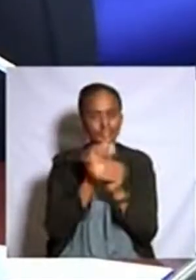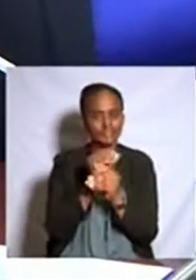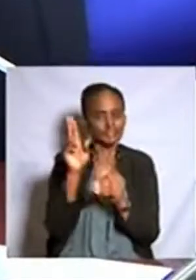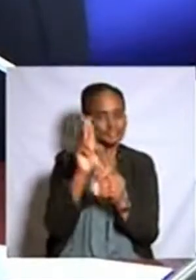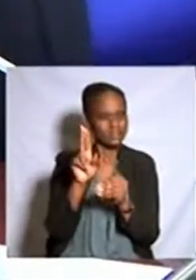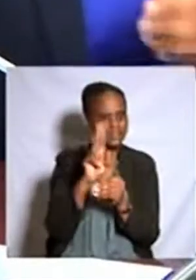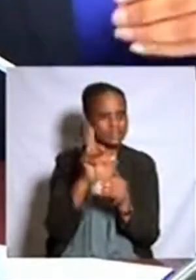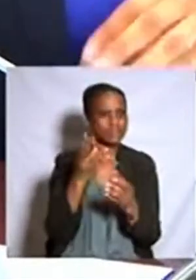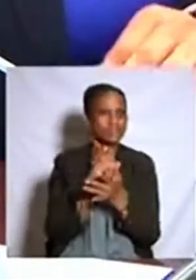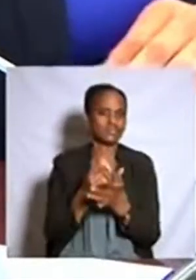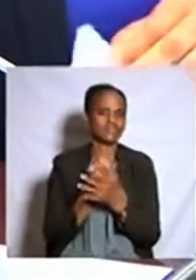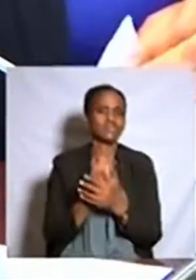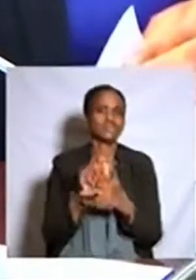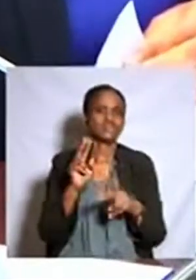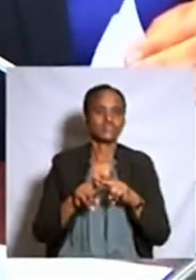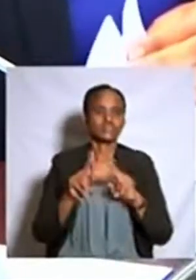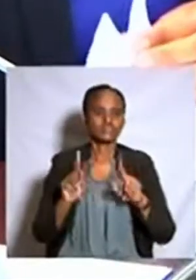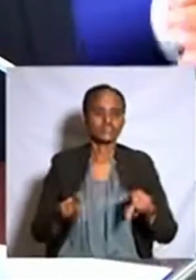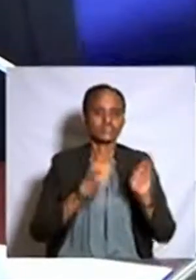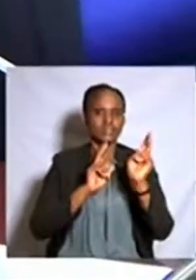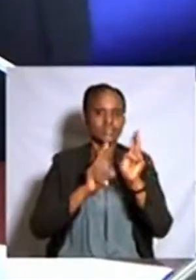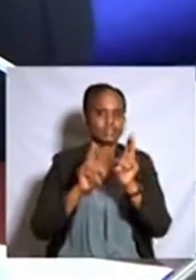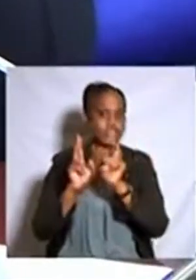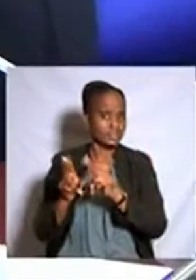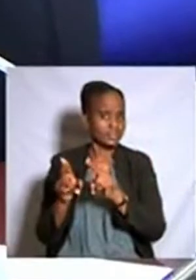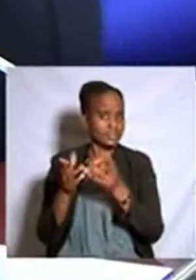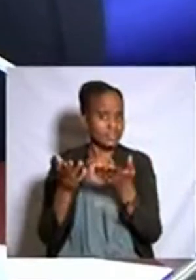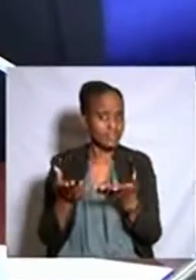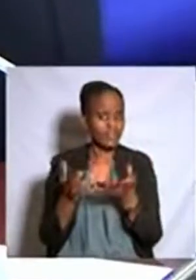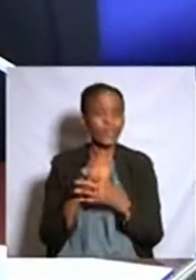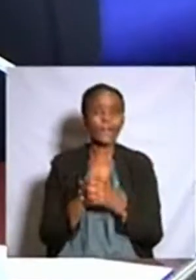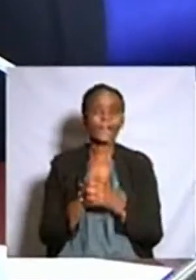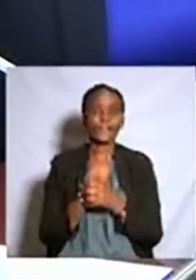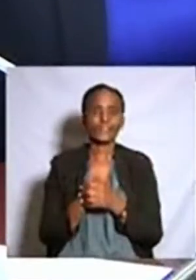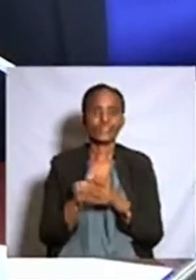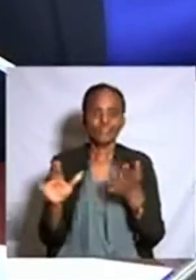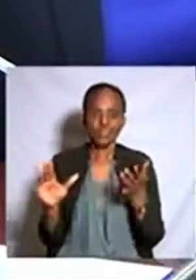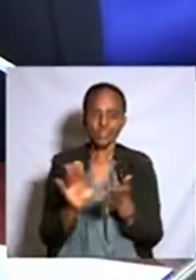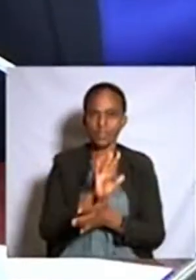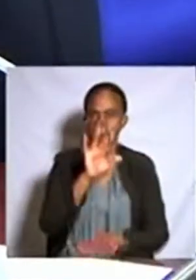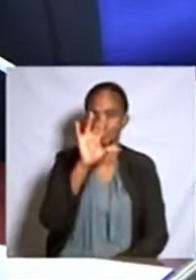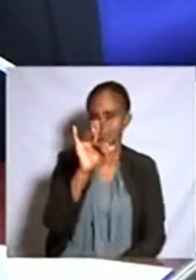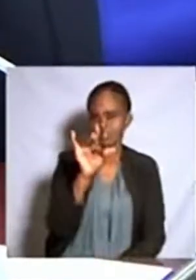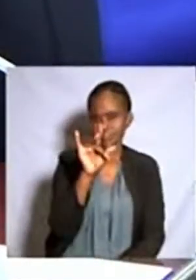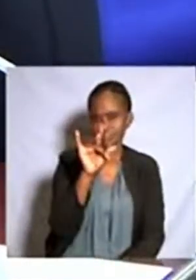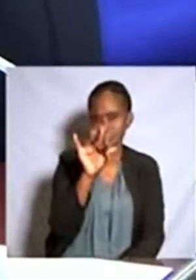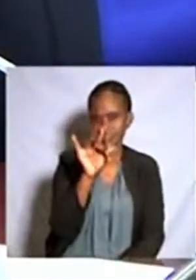funds. Chair, the response is on page 18.